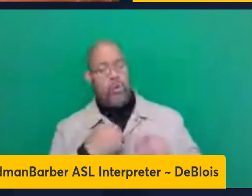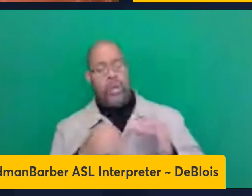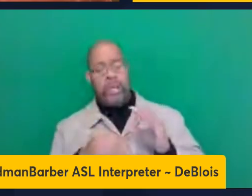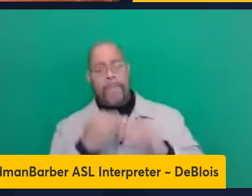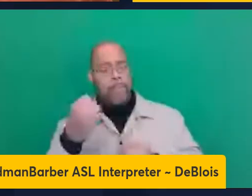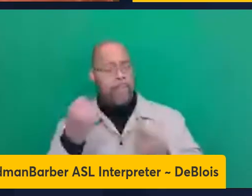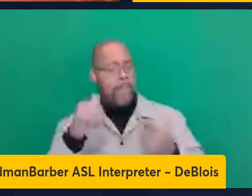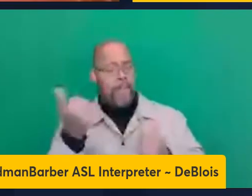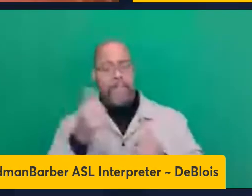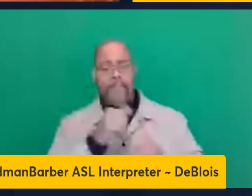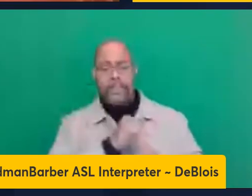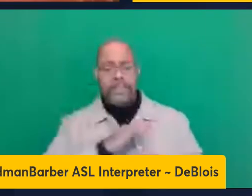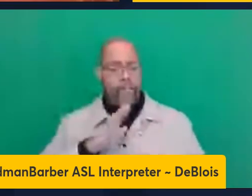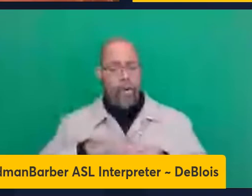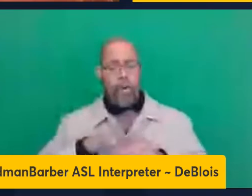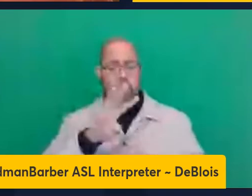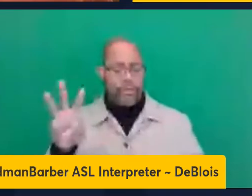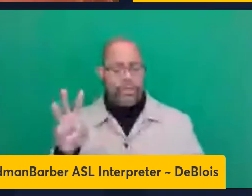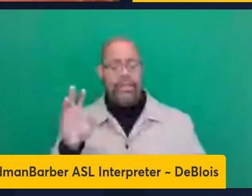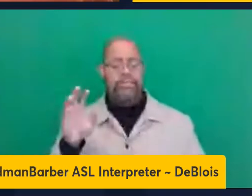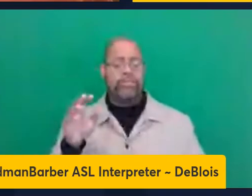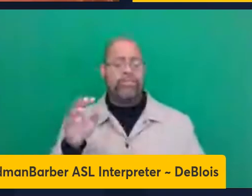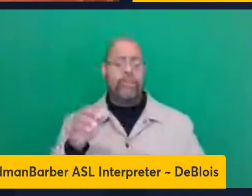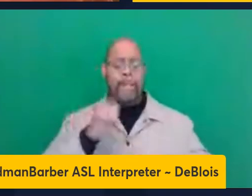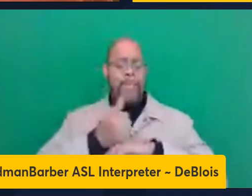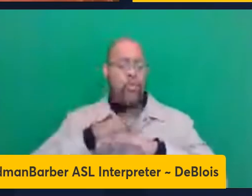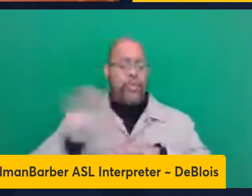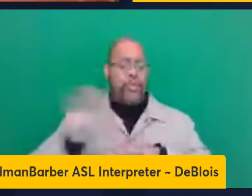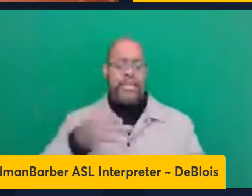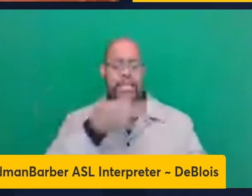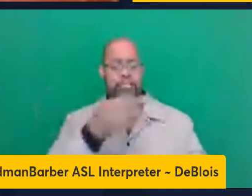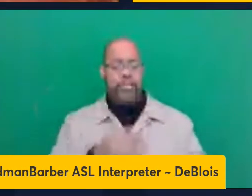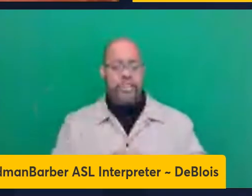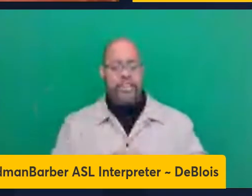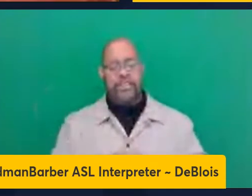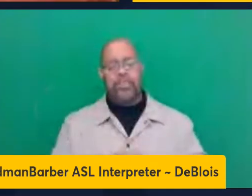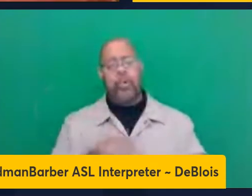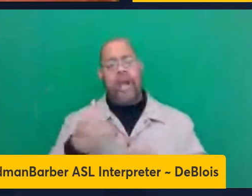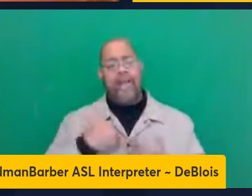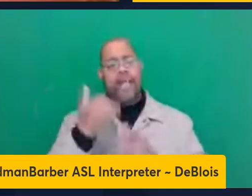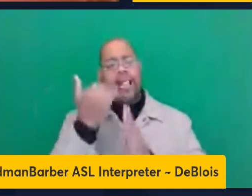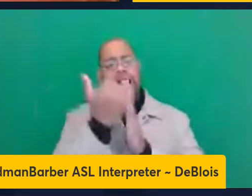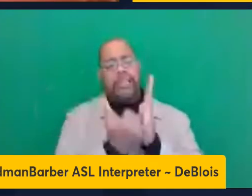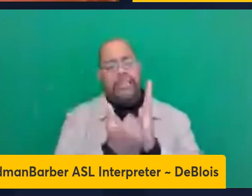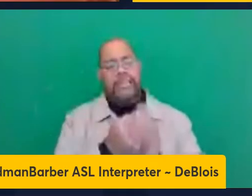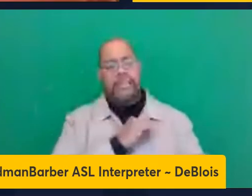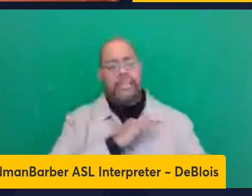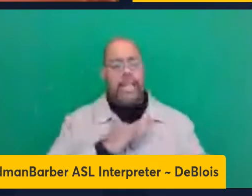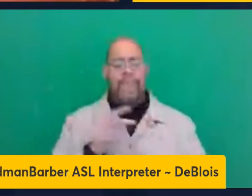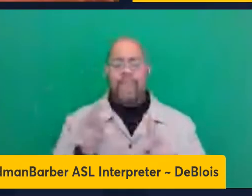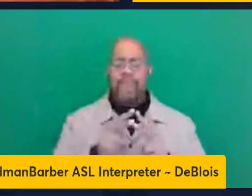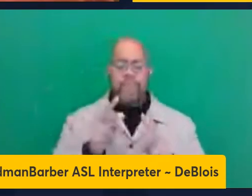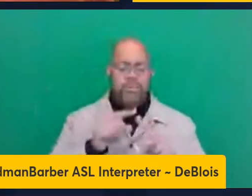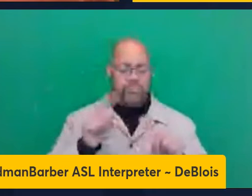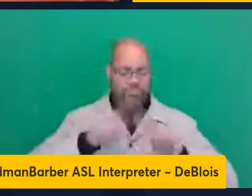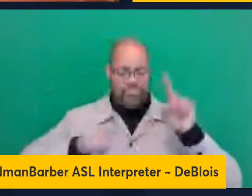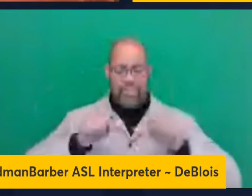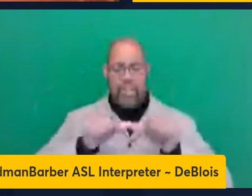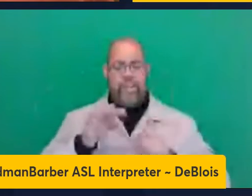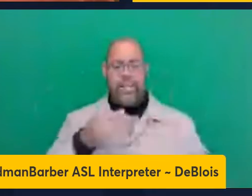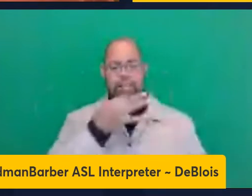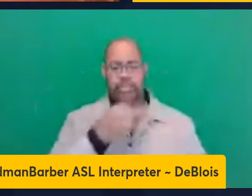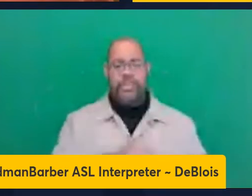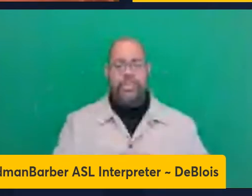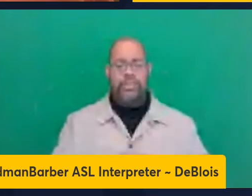their expertise. So we have a list of the faculty and their various areas of expertise, and you can